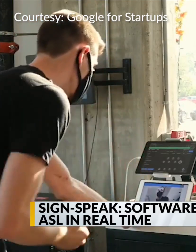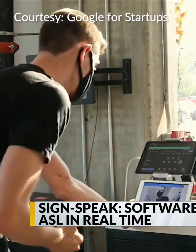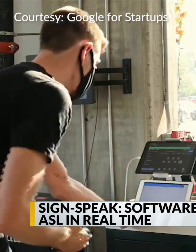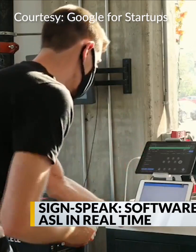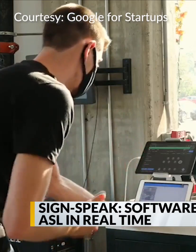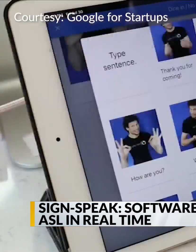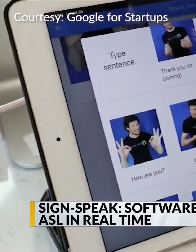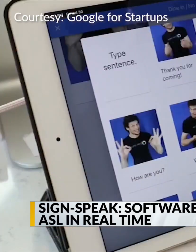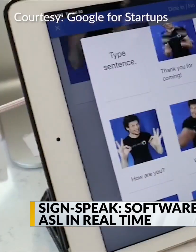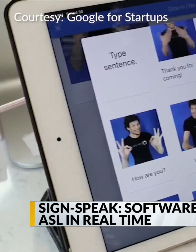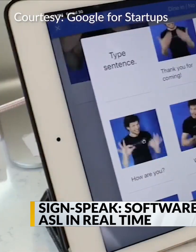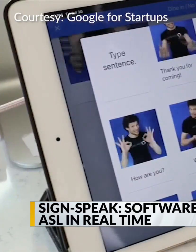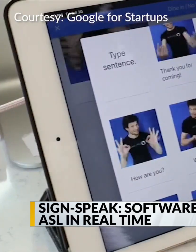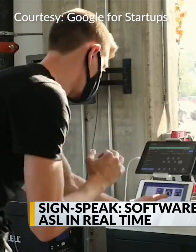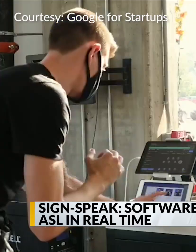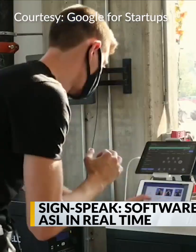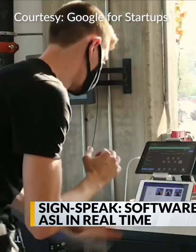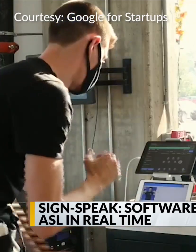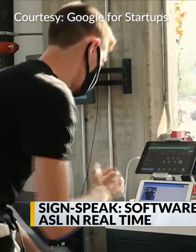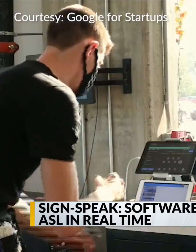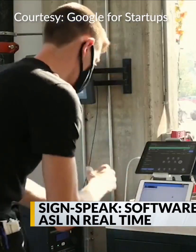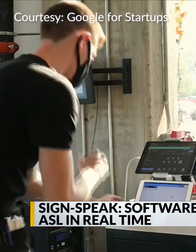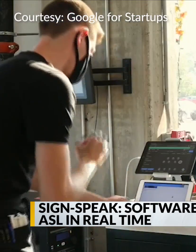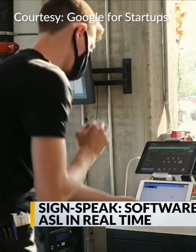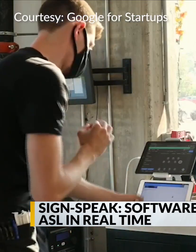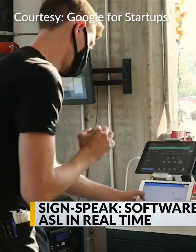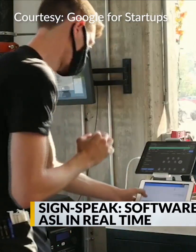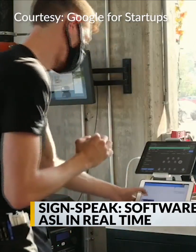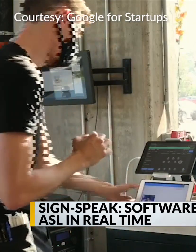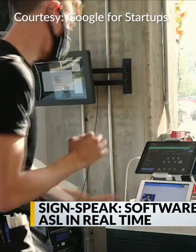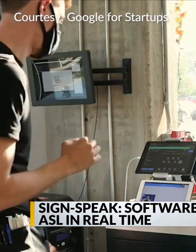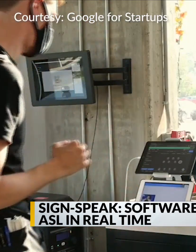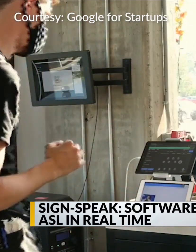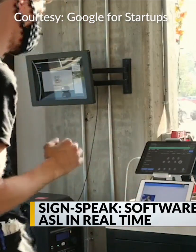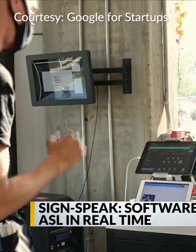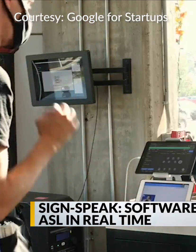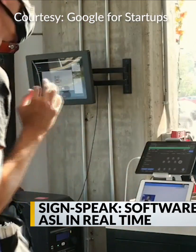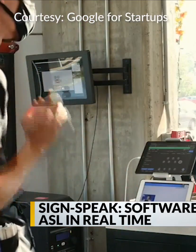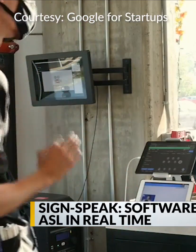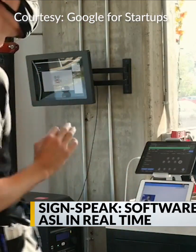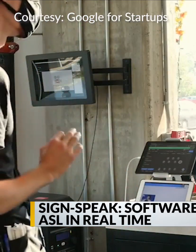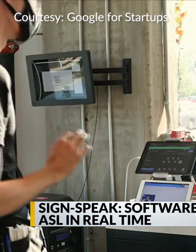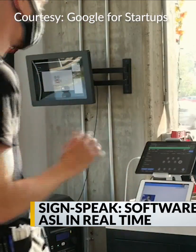when the new virtual world has made things even harder for the deaf or hard of hearing community.